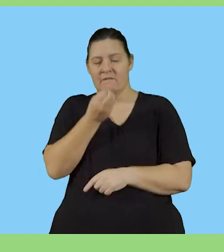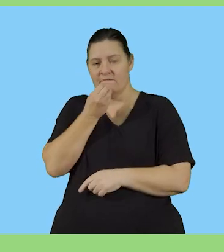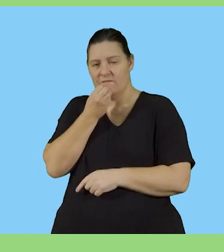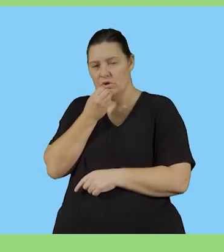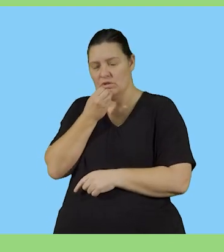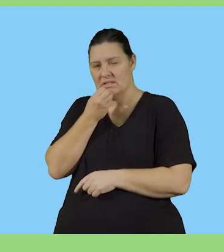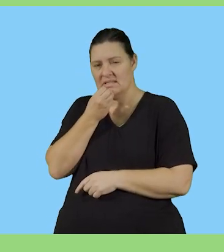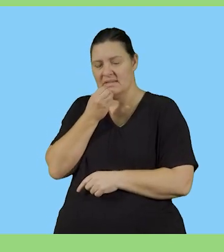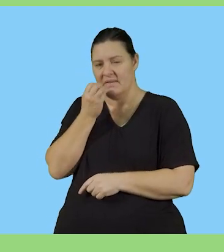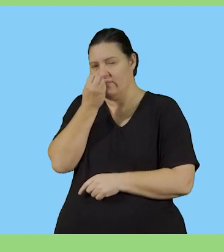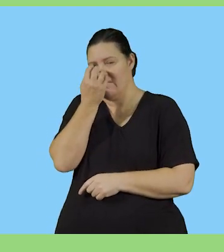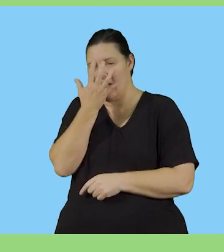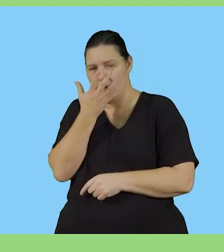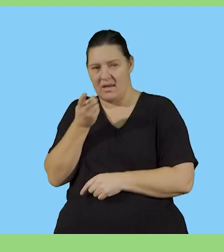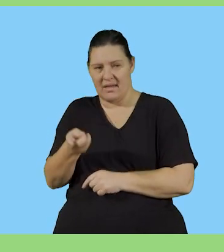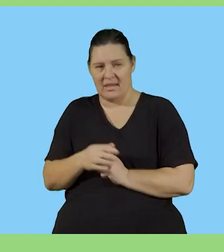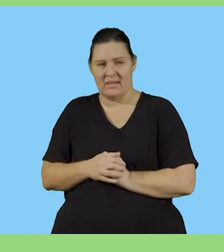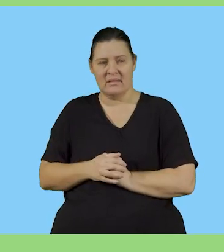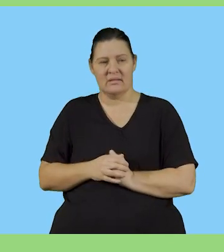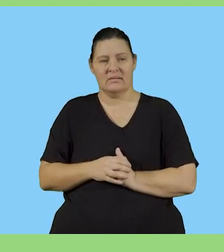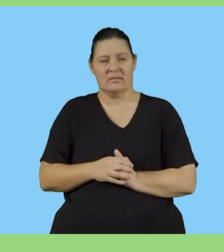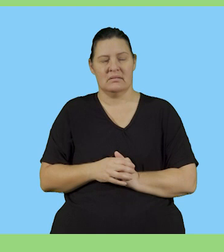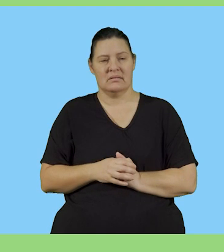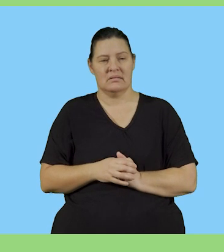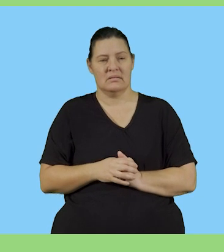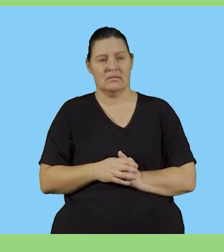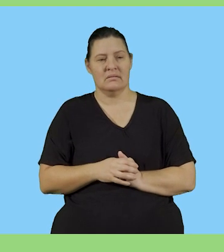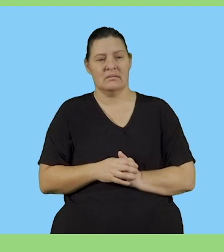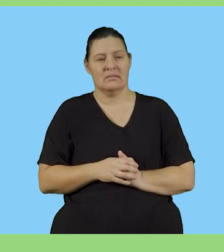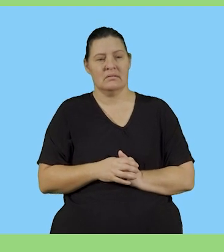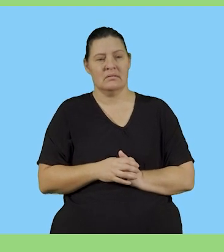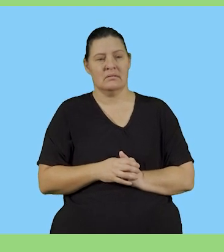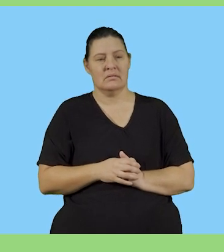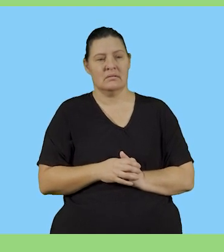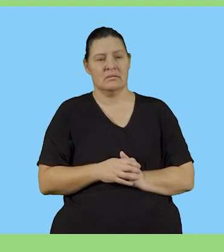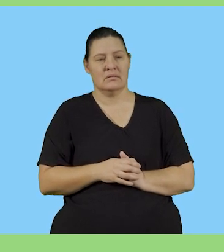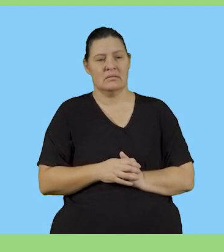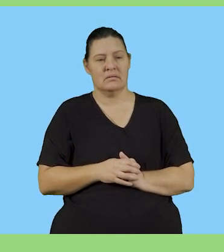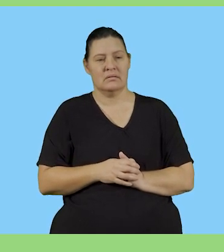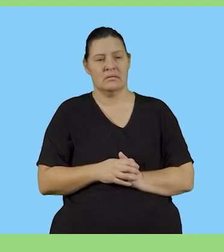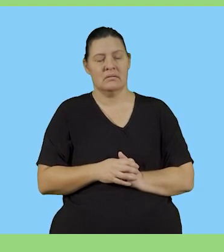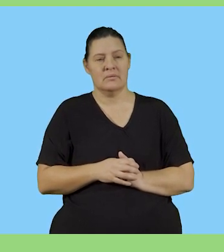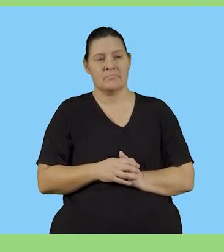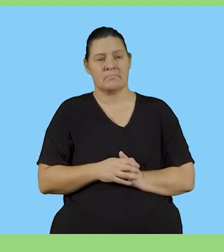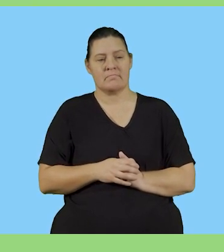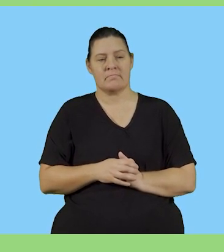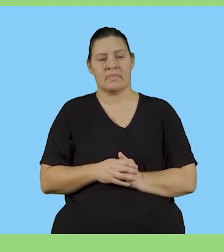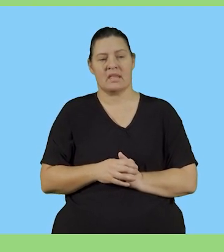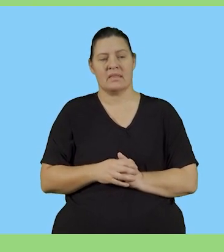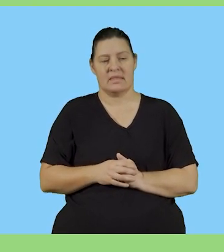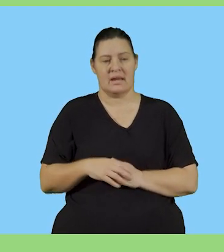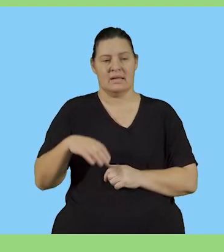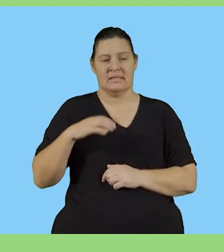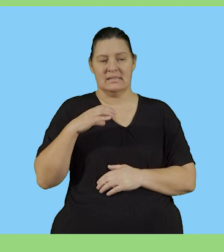feeding on nectar, which is on a flower. So this is our bee. This is the flower.